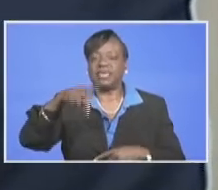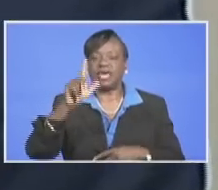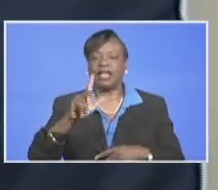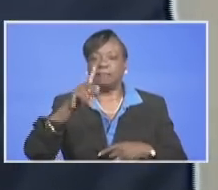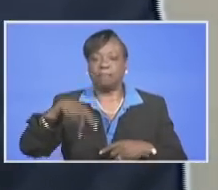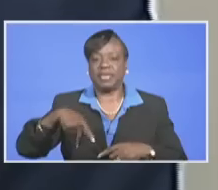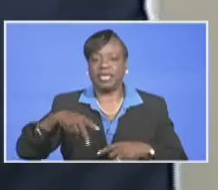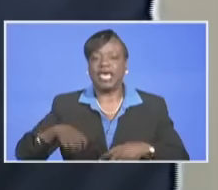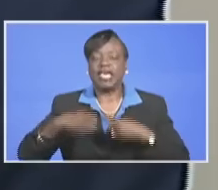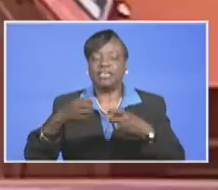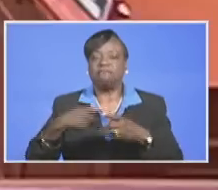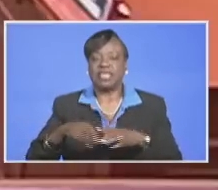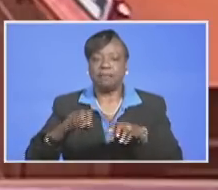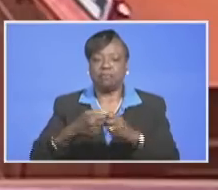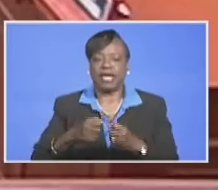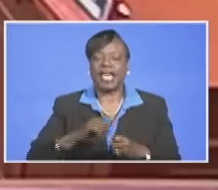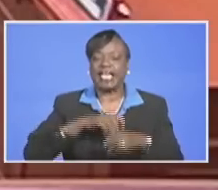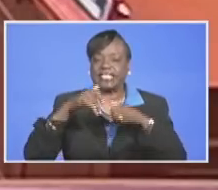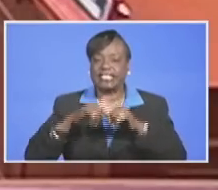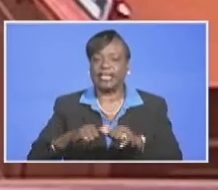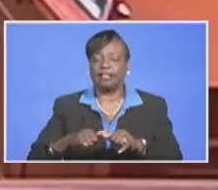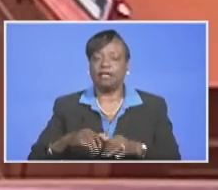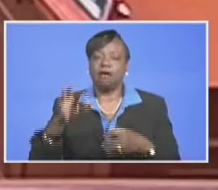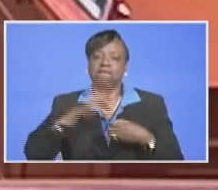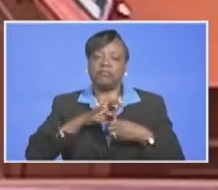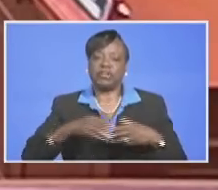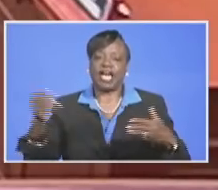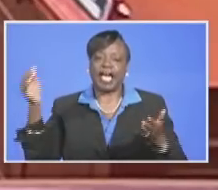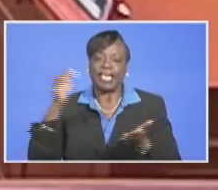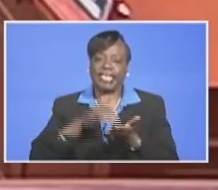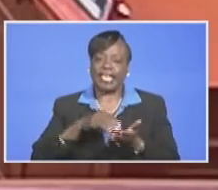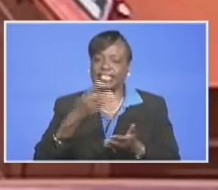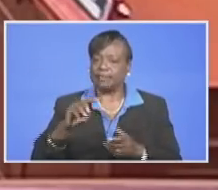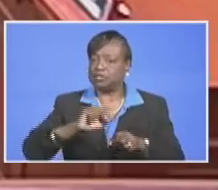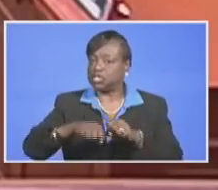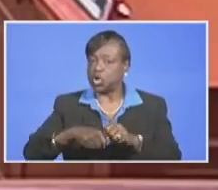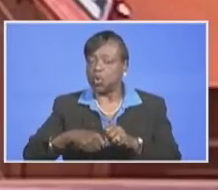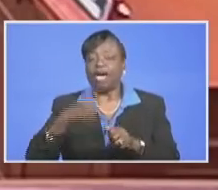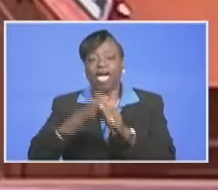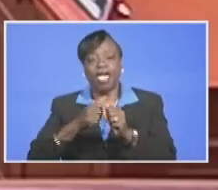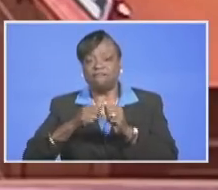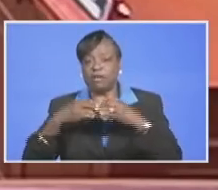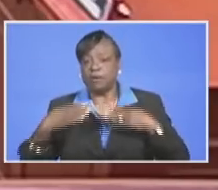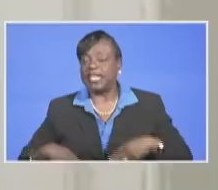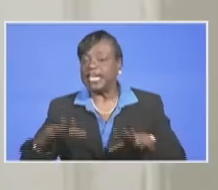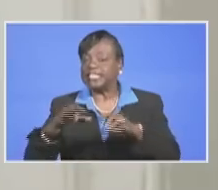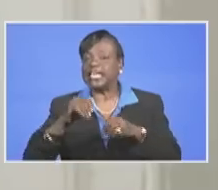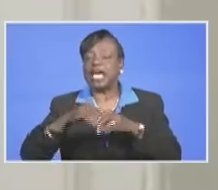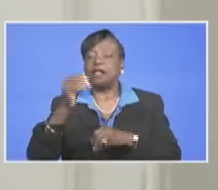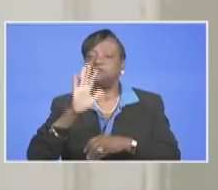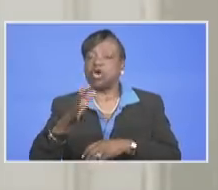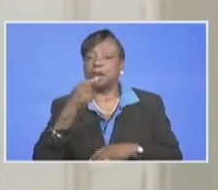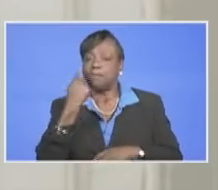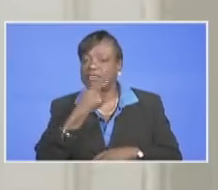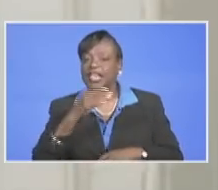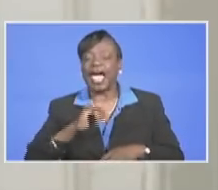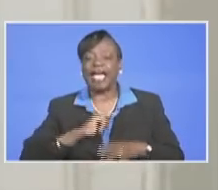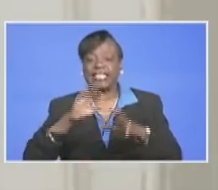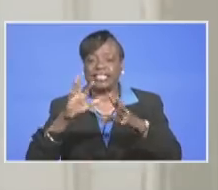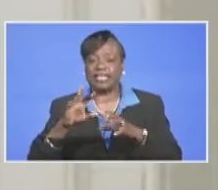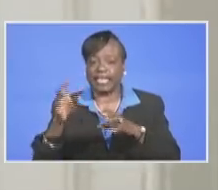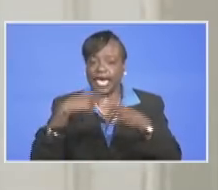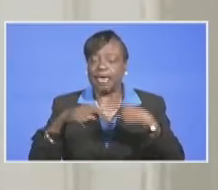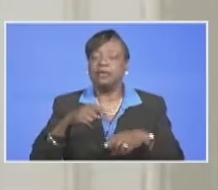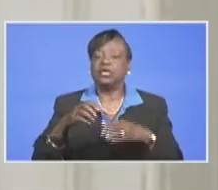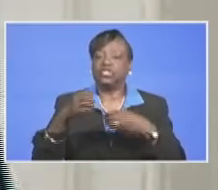and I still voted against them. So please, everyone, take out of your mouth that I came to office to give myself a break on the duty